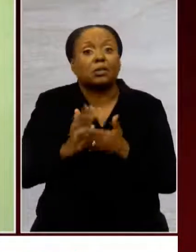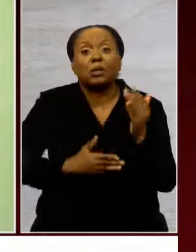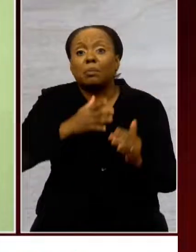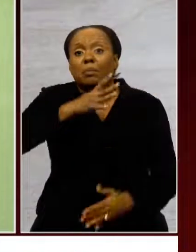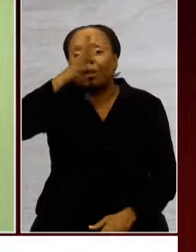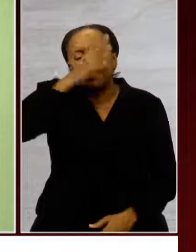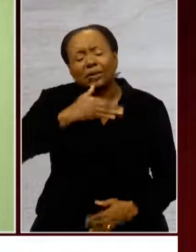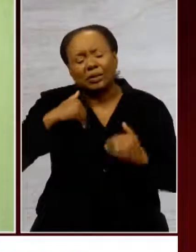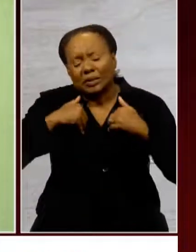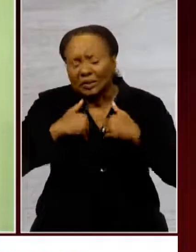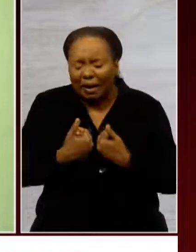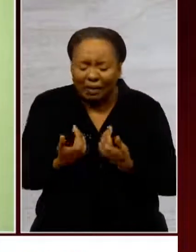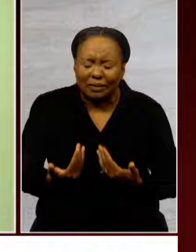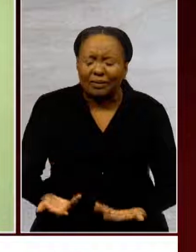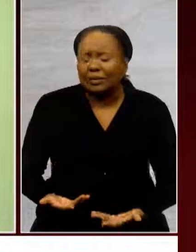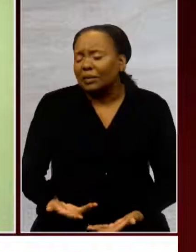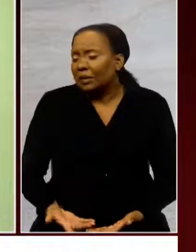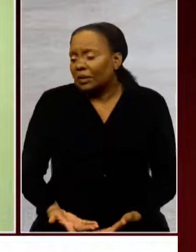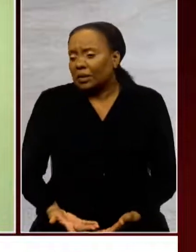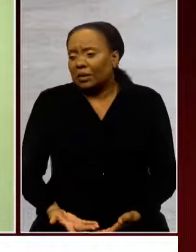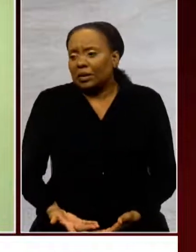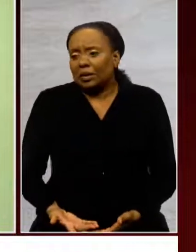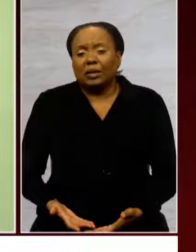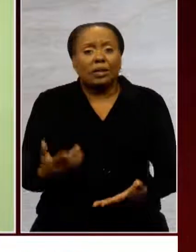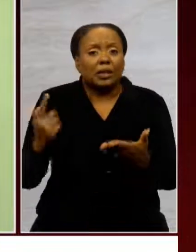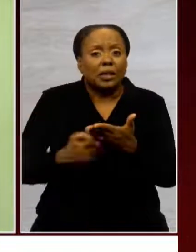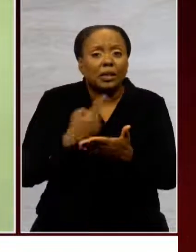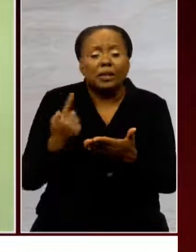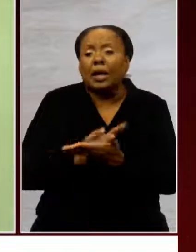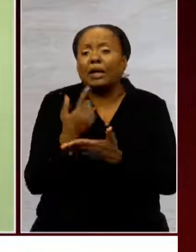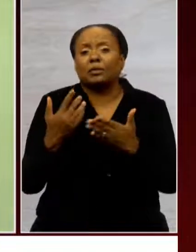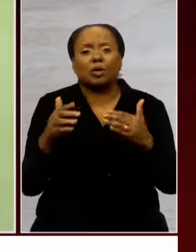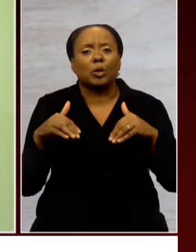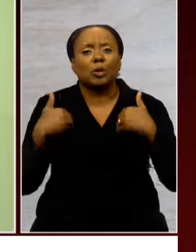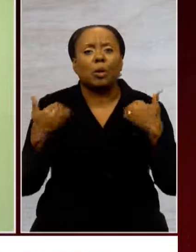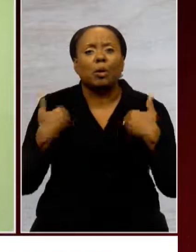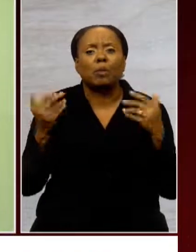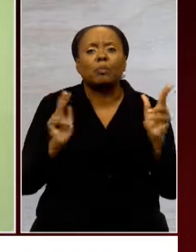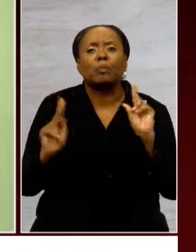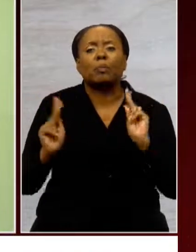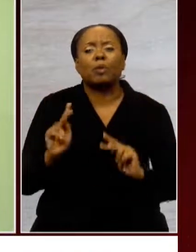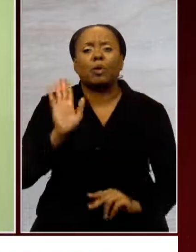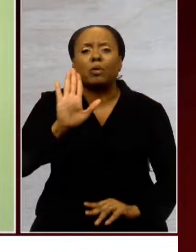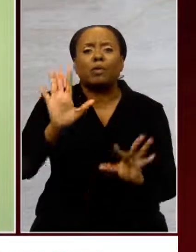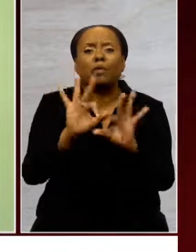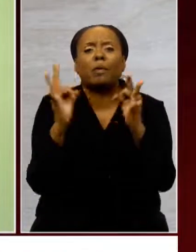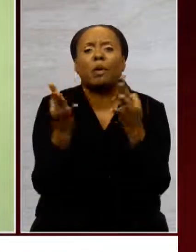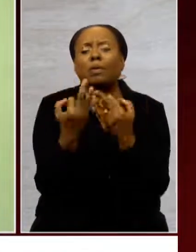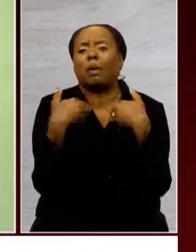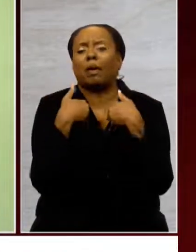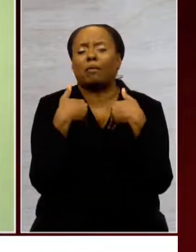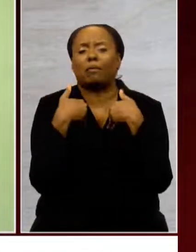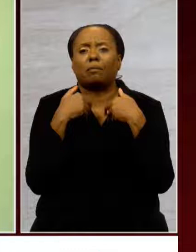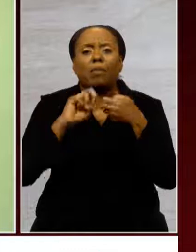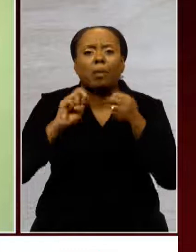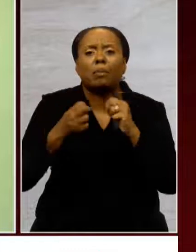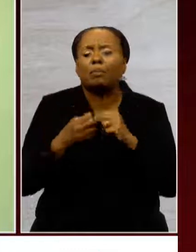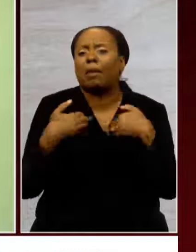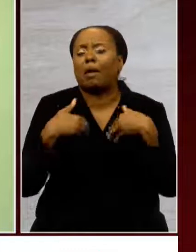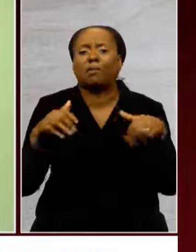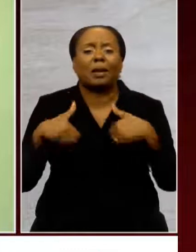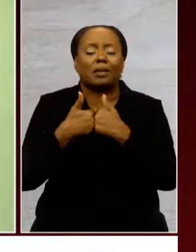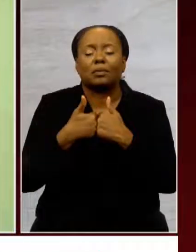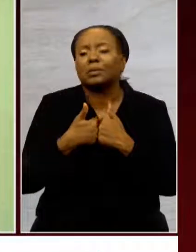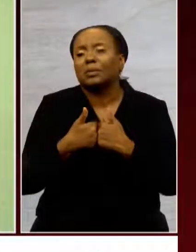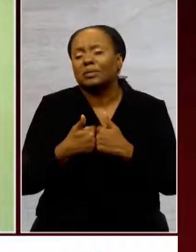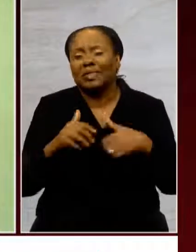that you're dealing with a young person or young persons in your family that would have challenges, and it's not easy. So I'm hoping